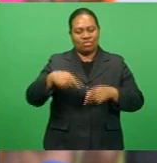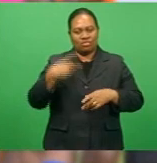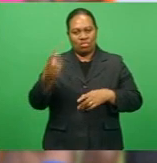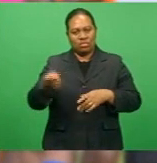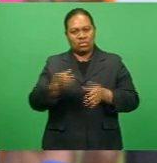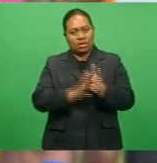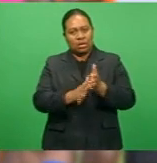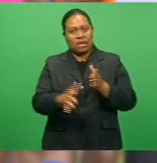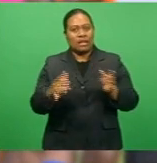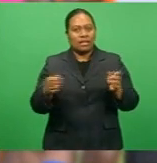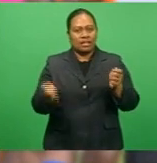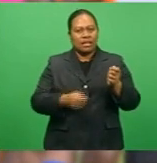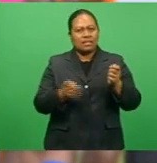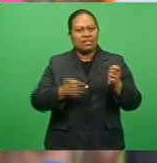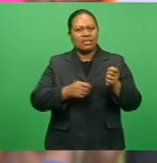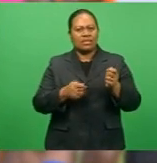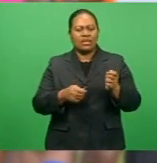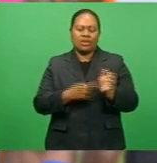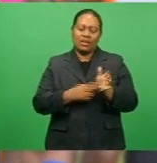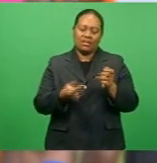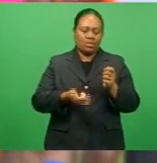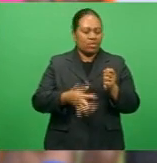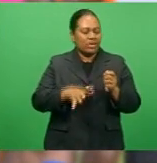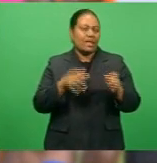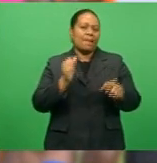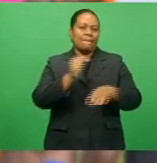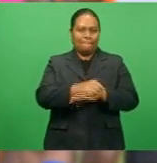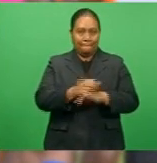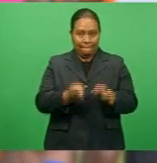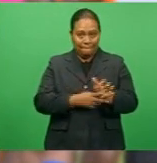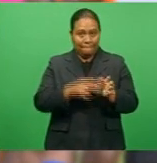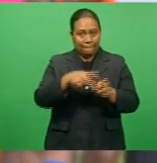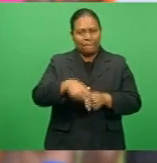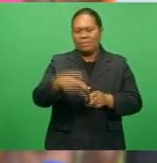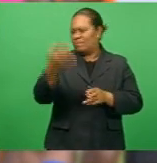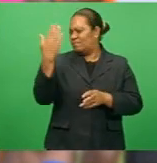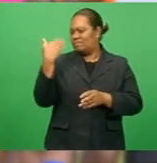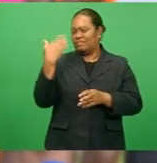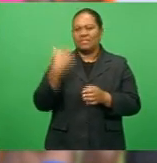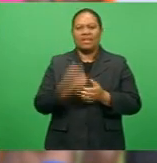have beat Nanronga twice already this season, but know that means nothing in the